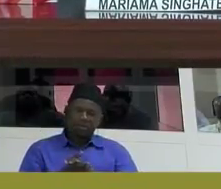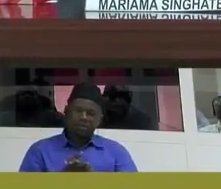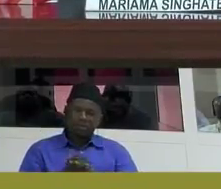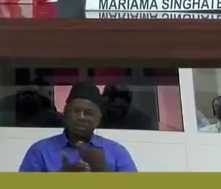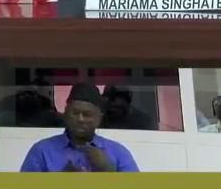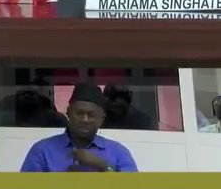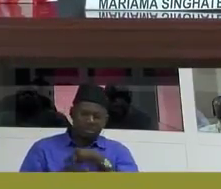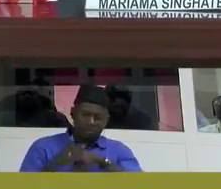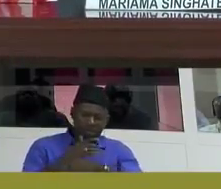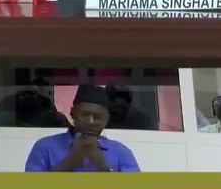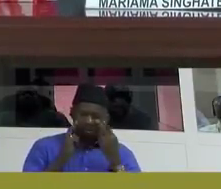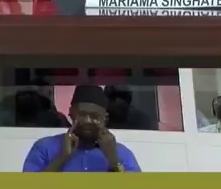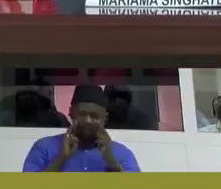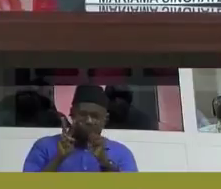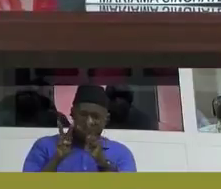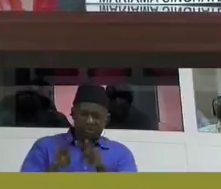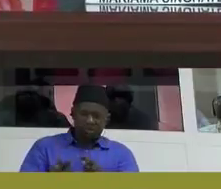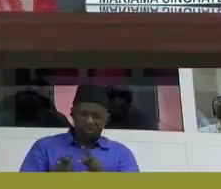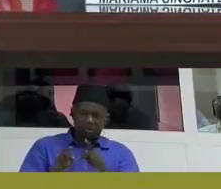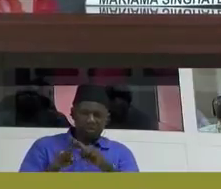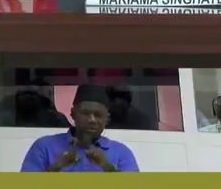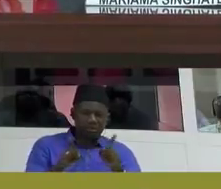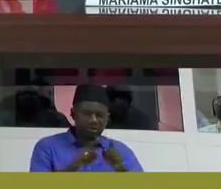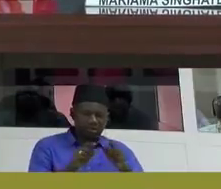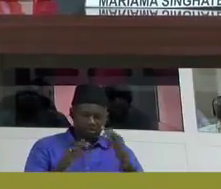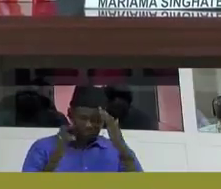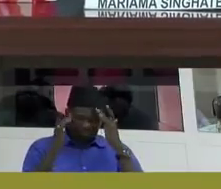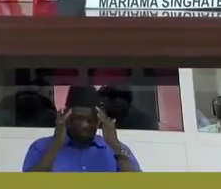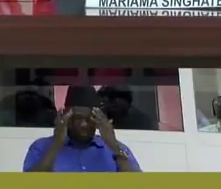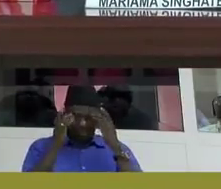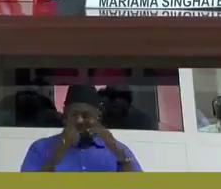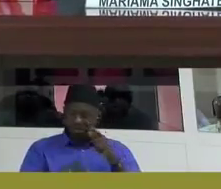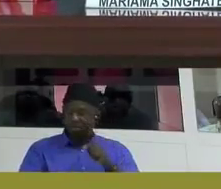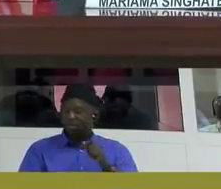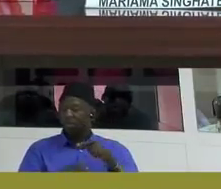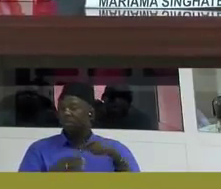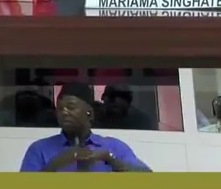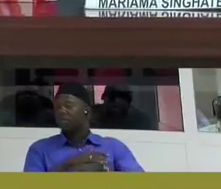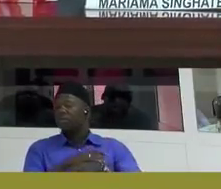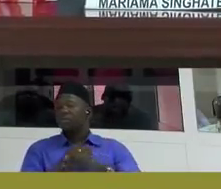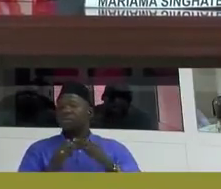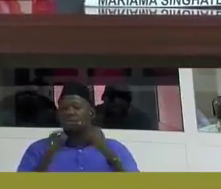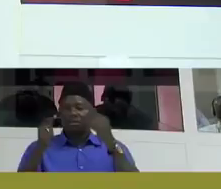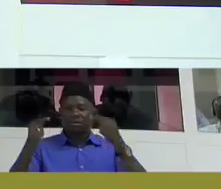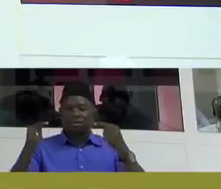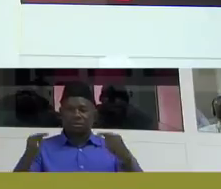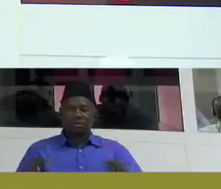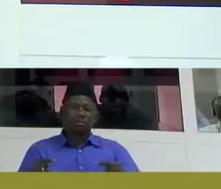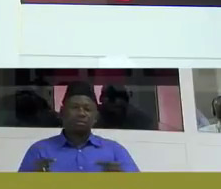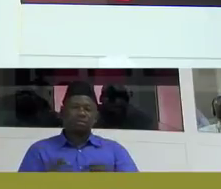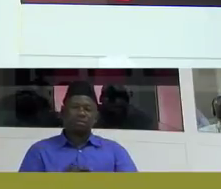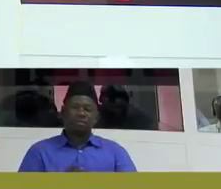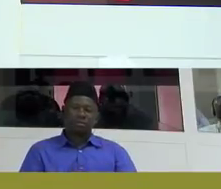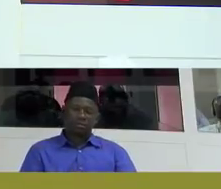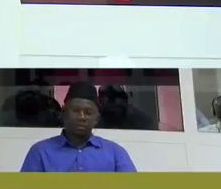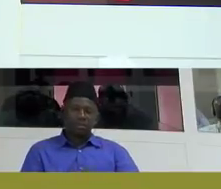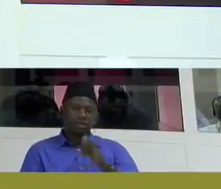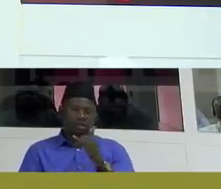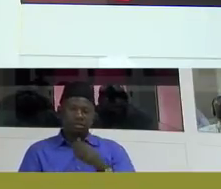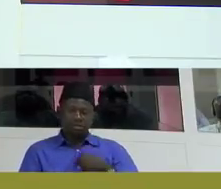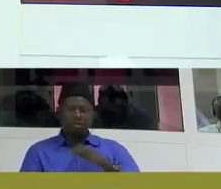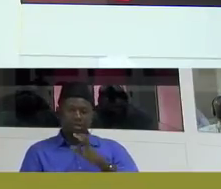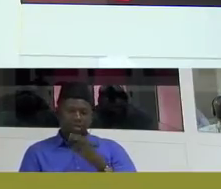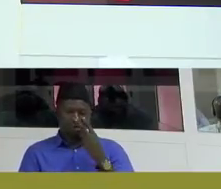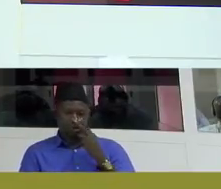in view of the various sensitivities that may be involved in this statement. I can see that,